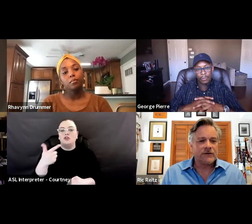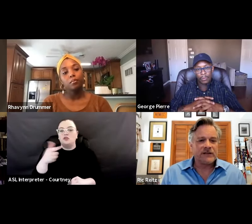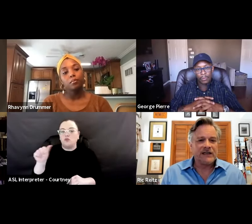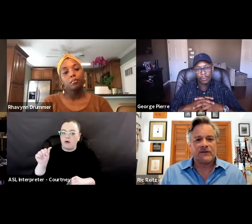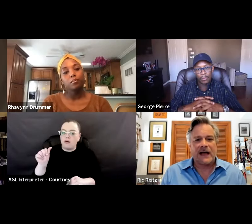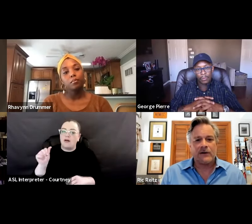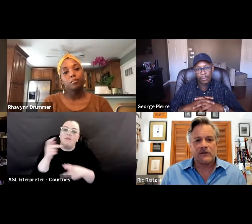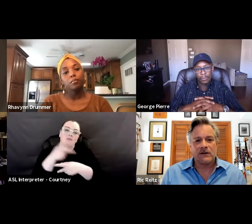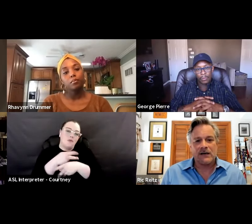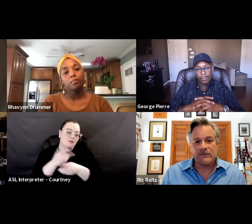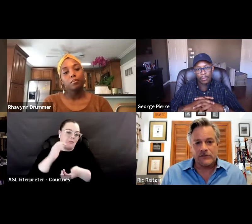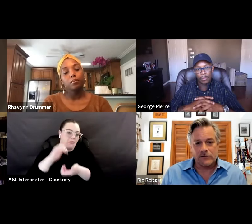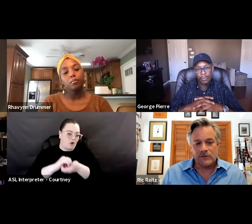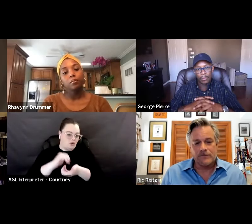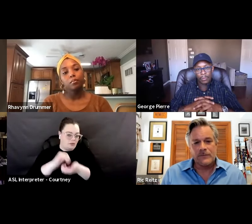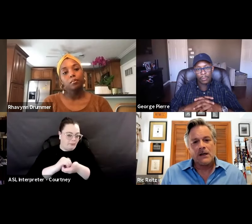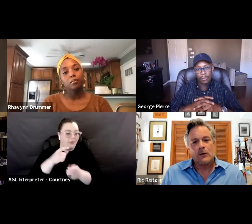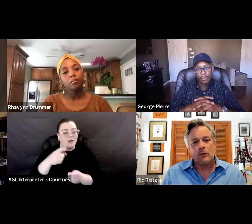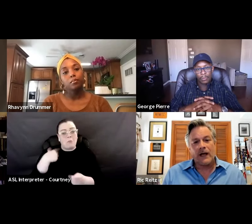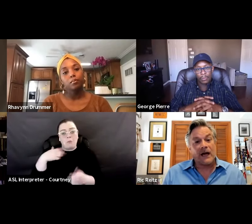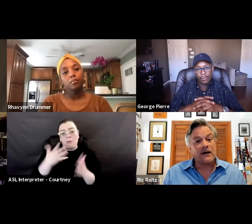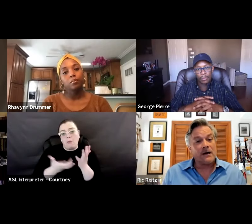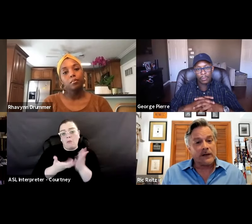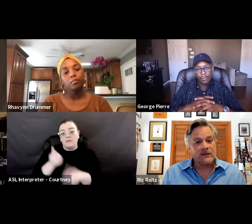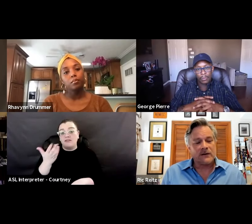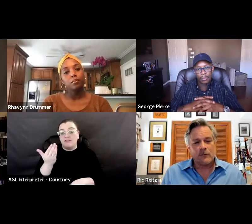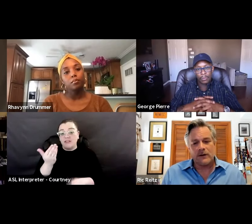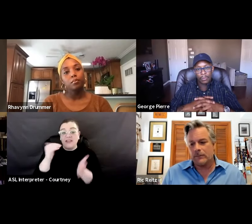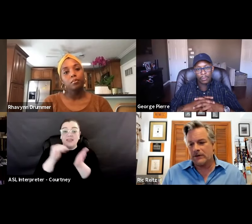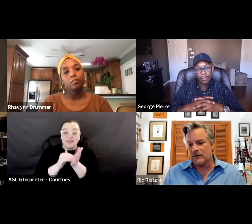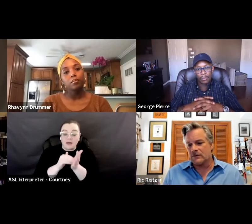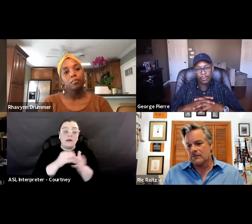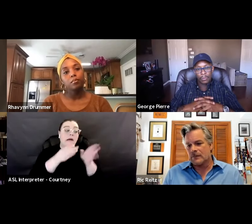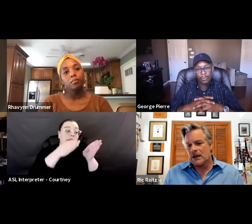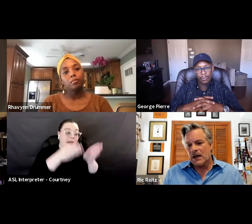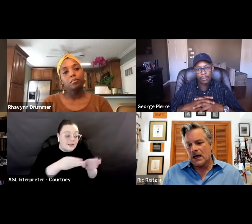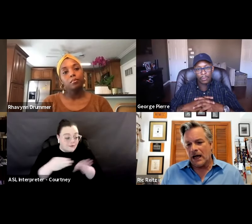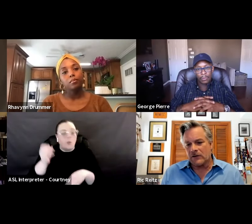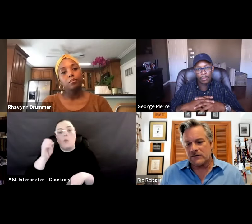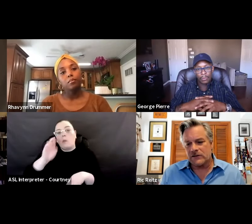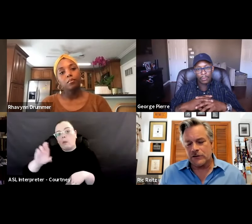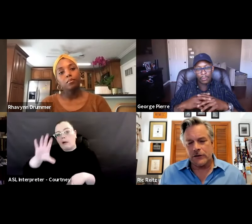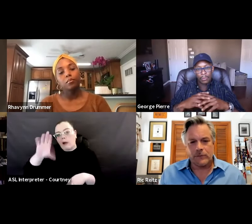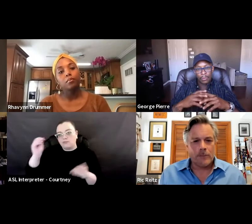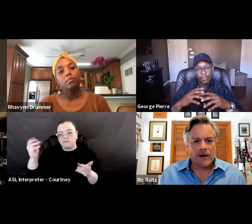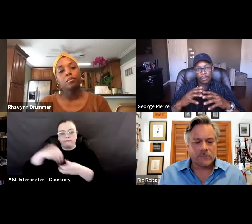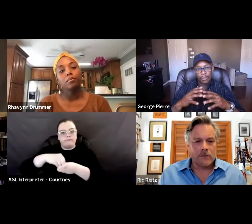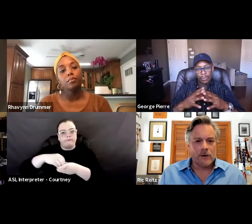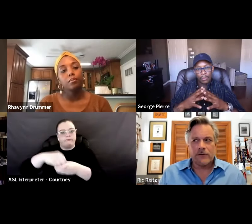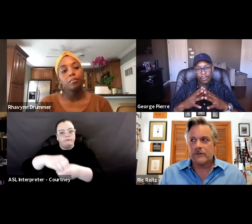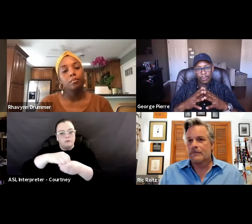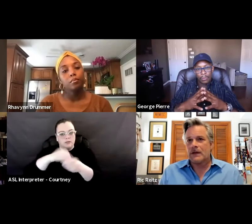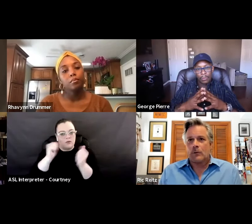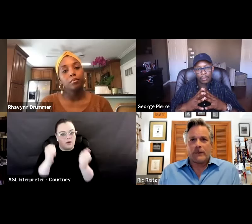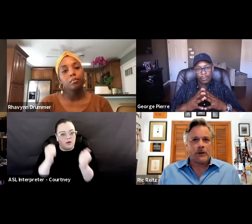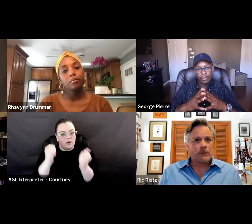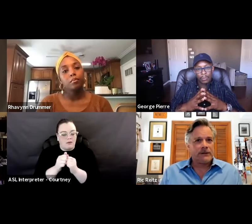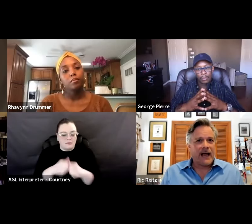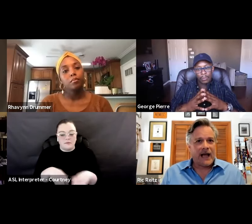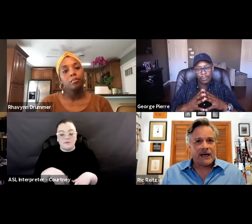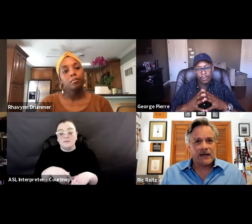as 15,000 individuals and companies that were in the business. And just to show you the robust growth,